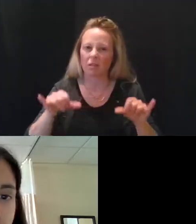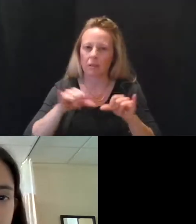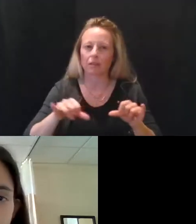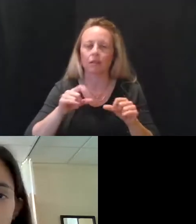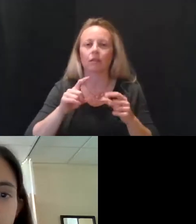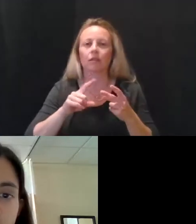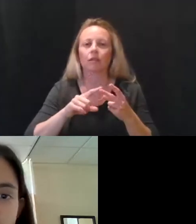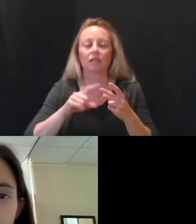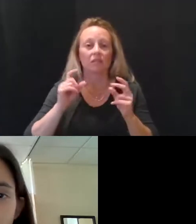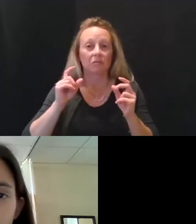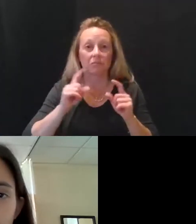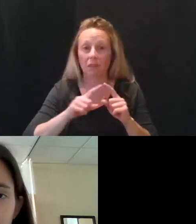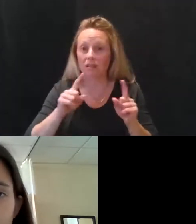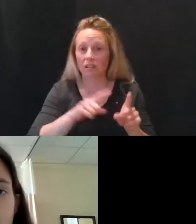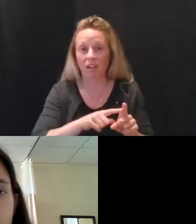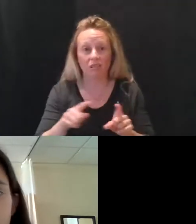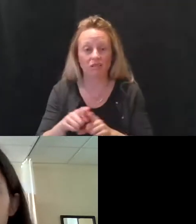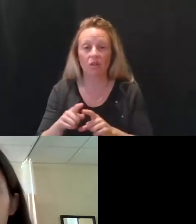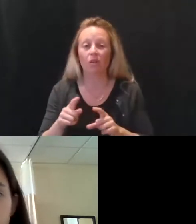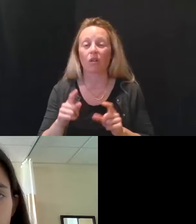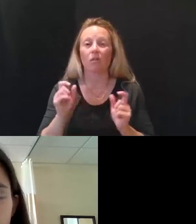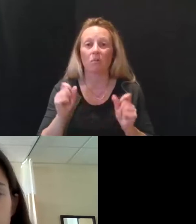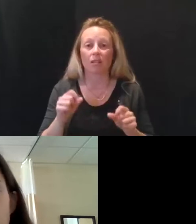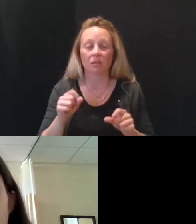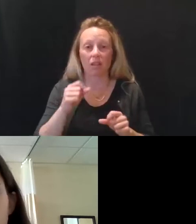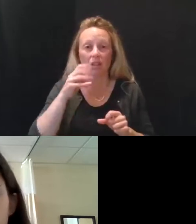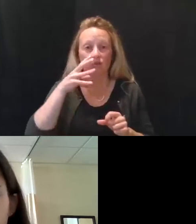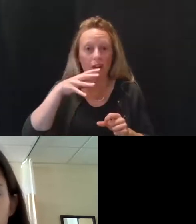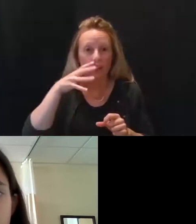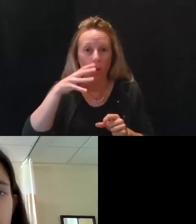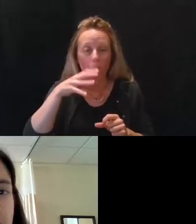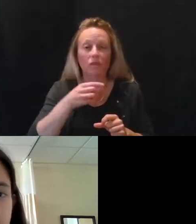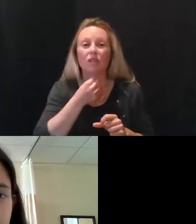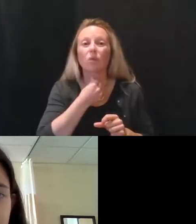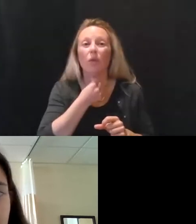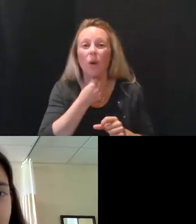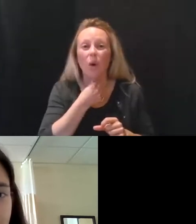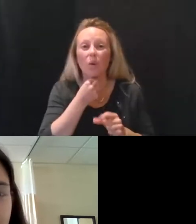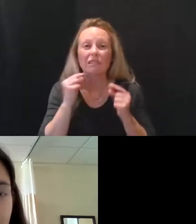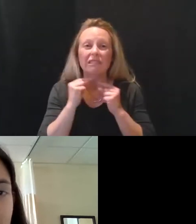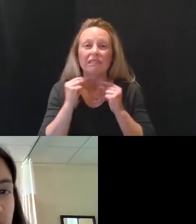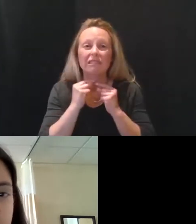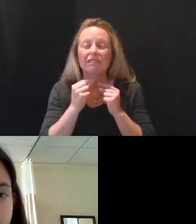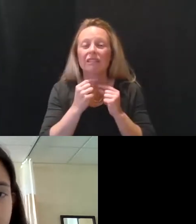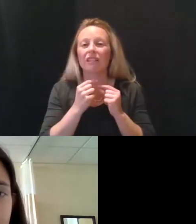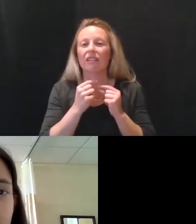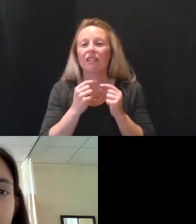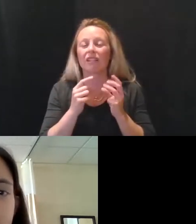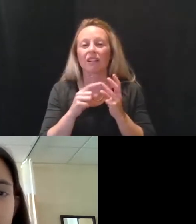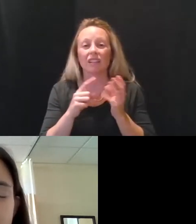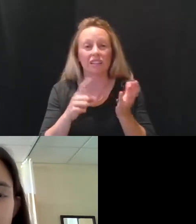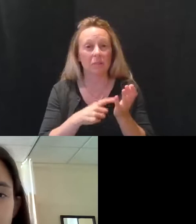can range anywhere also from runny nose, sore throat. Sometimes it can have